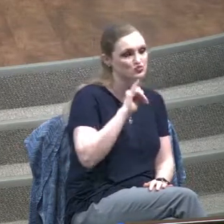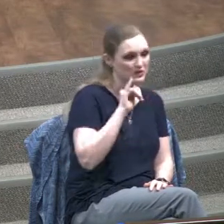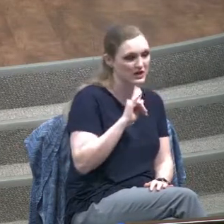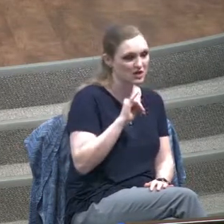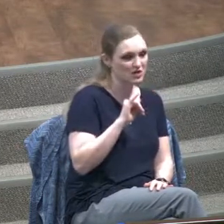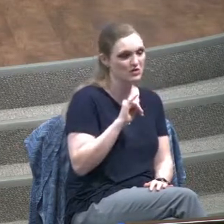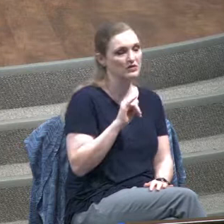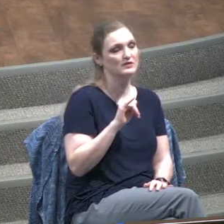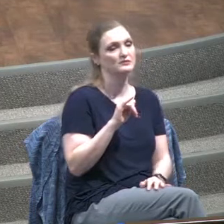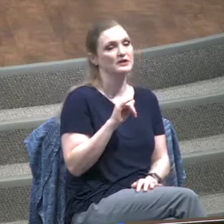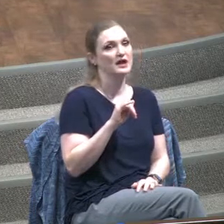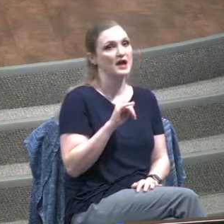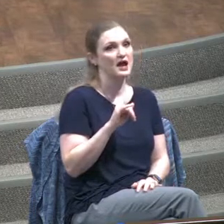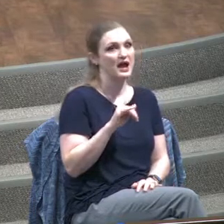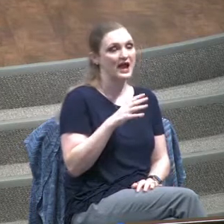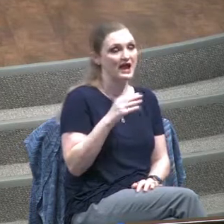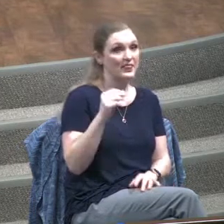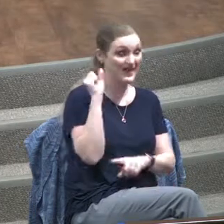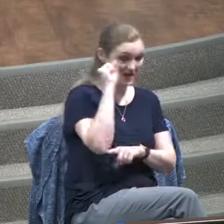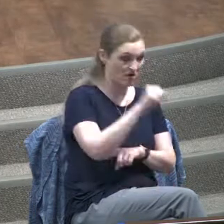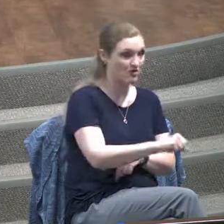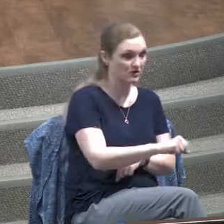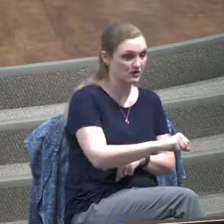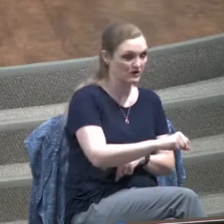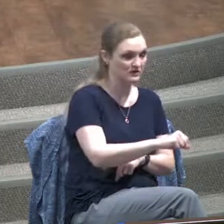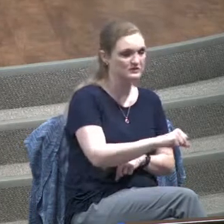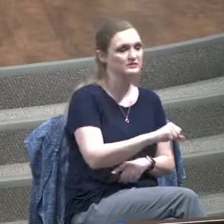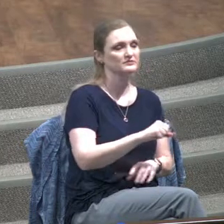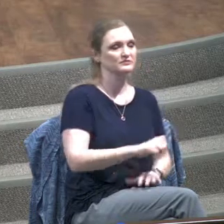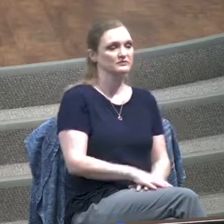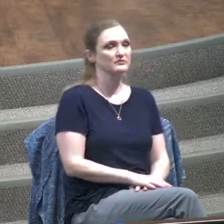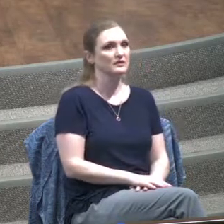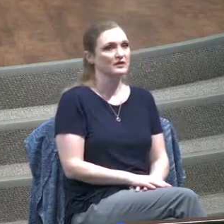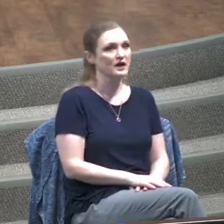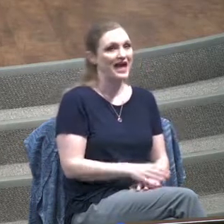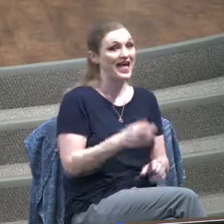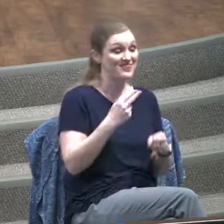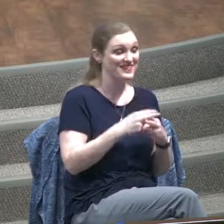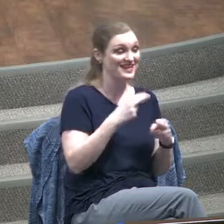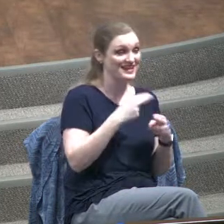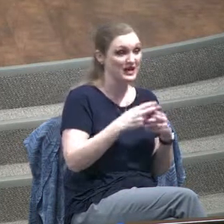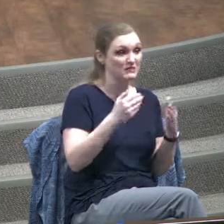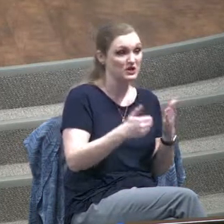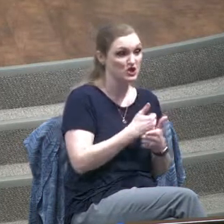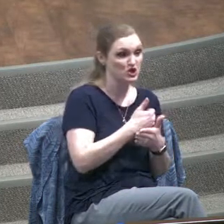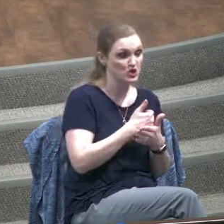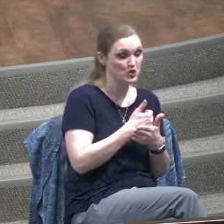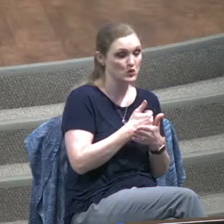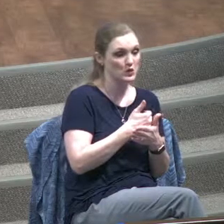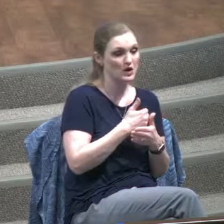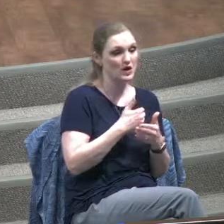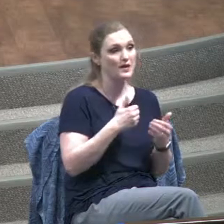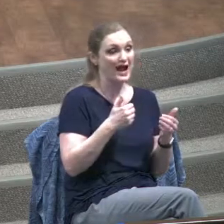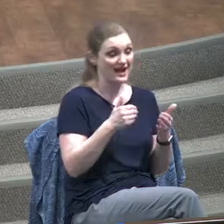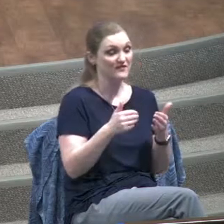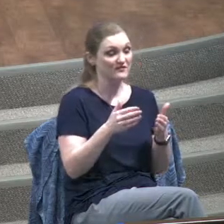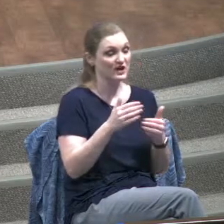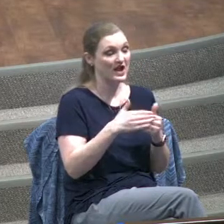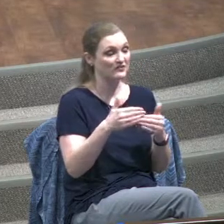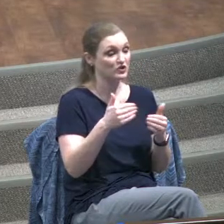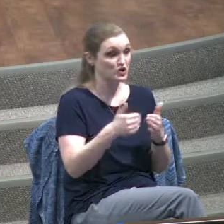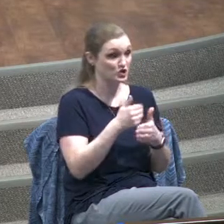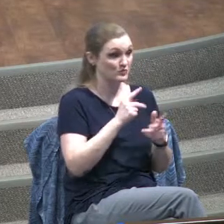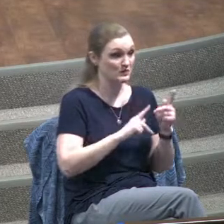of Samaria, and the whole area took the name of Samaria after the Assyrians brought other people in.